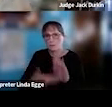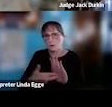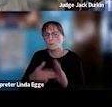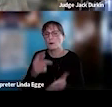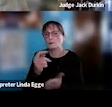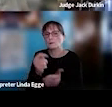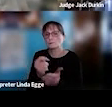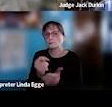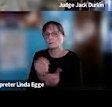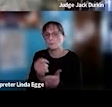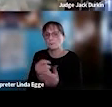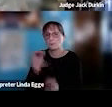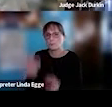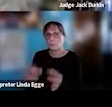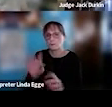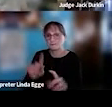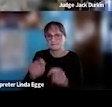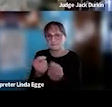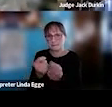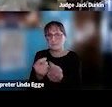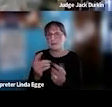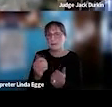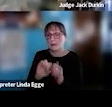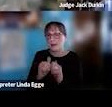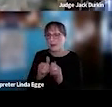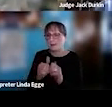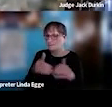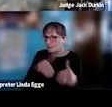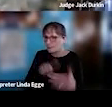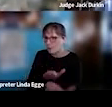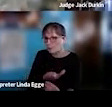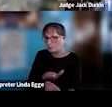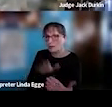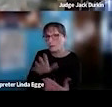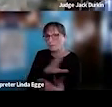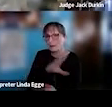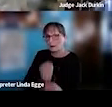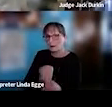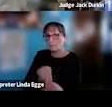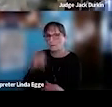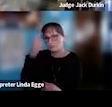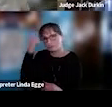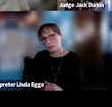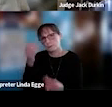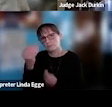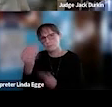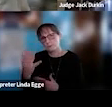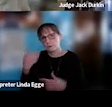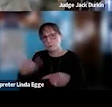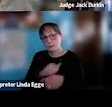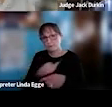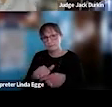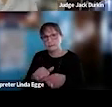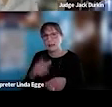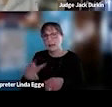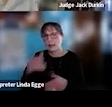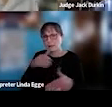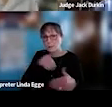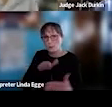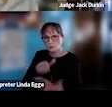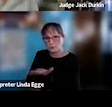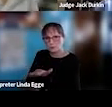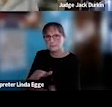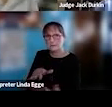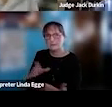court team has a way that they can incorporate trauma-informed practices and approaches. So we're